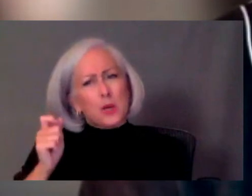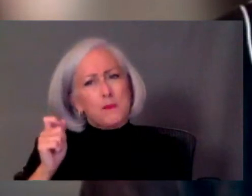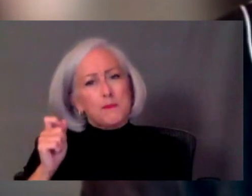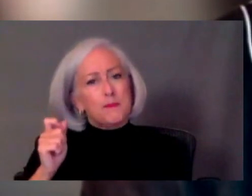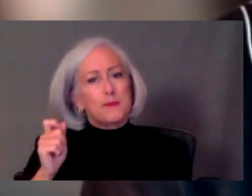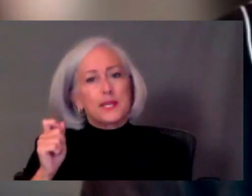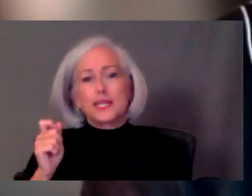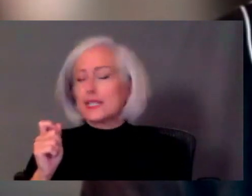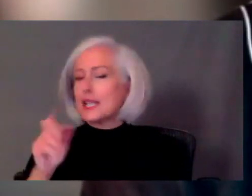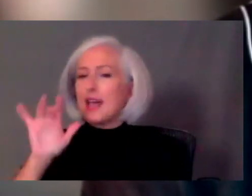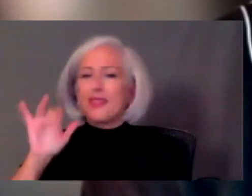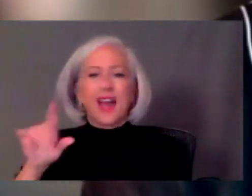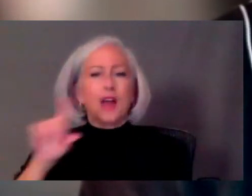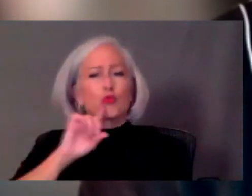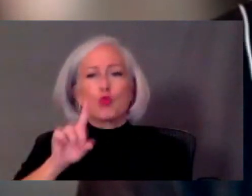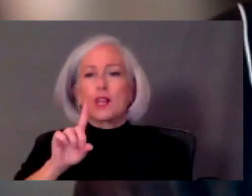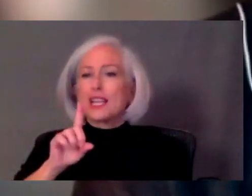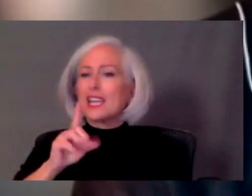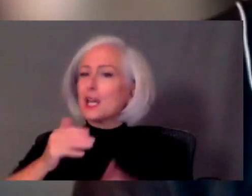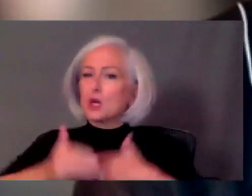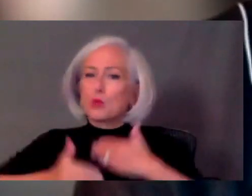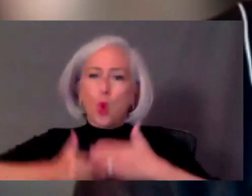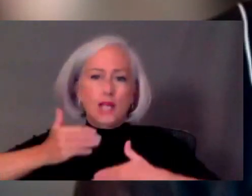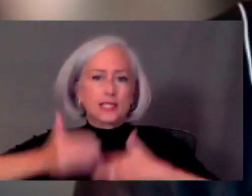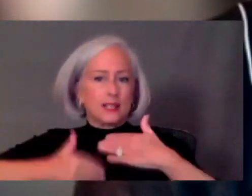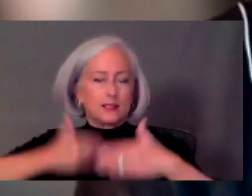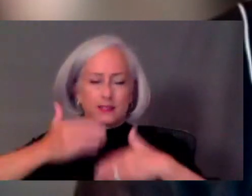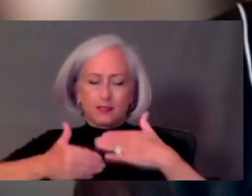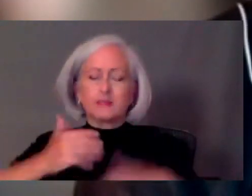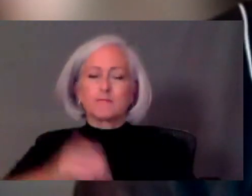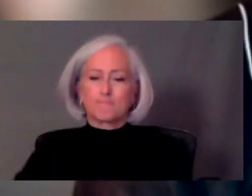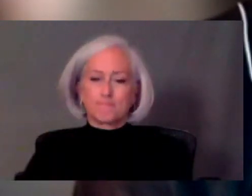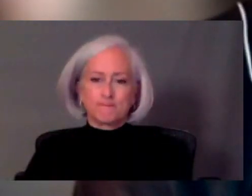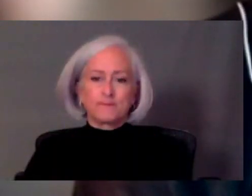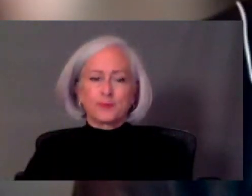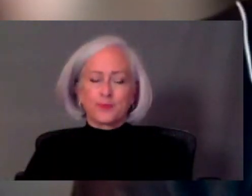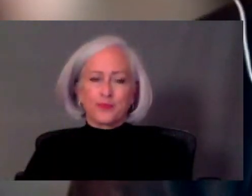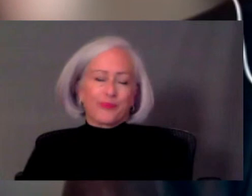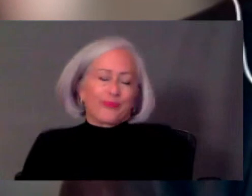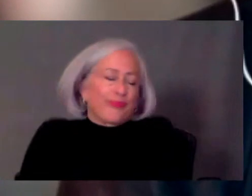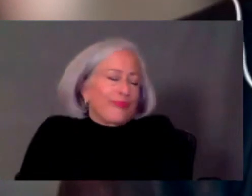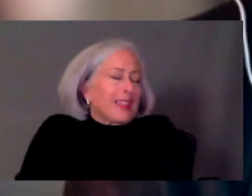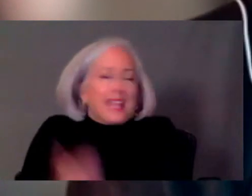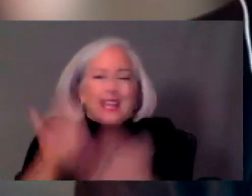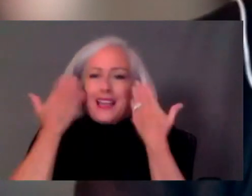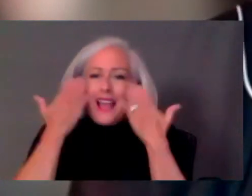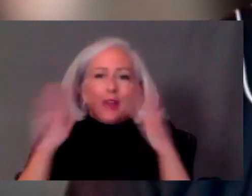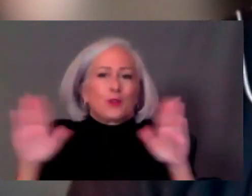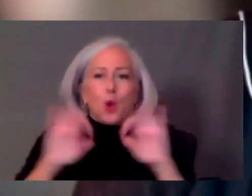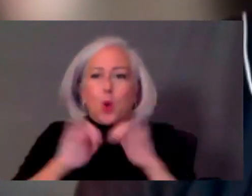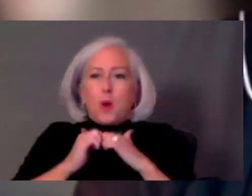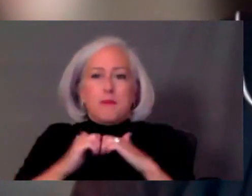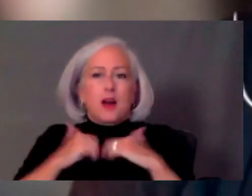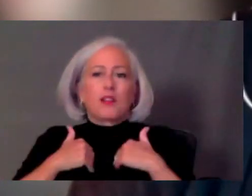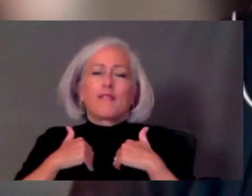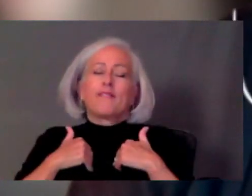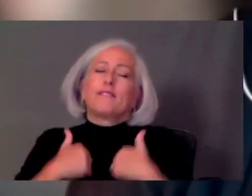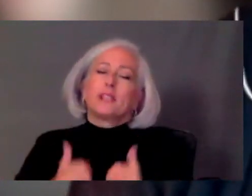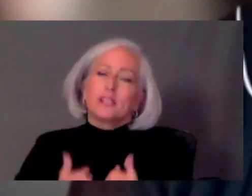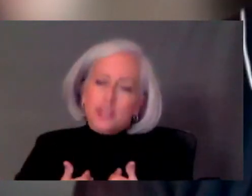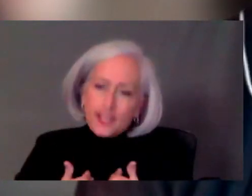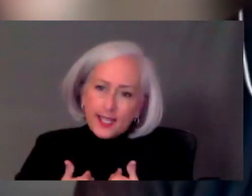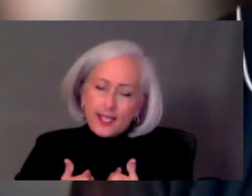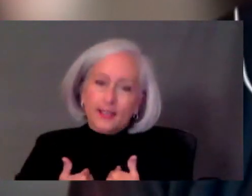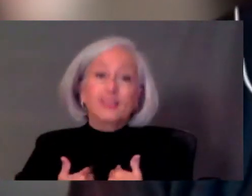me a little bit of peace. A lot of peace, actually. I still